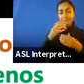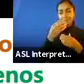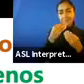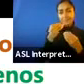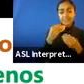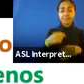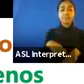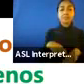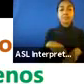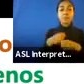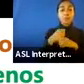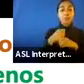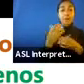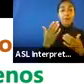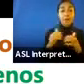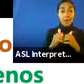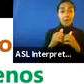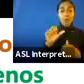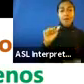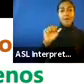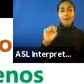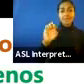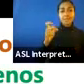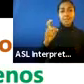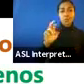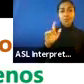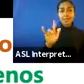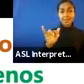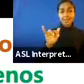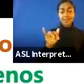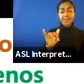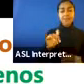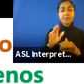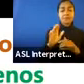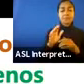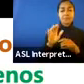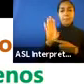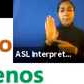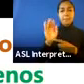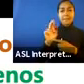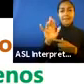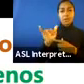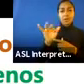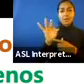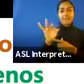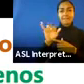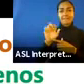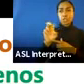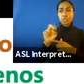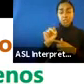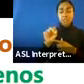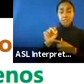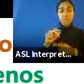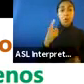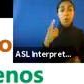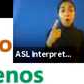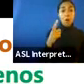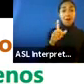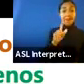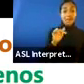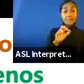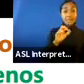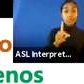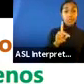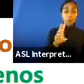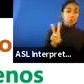cell division process called binary fission. And there's one lizard in the western part of the country